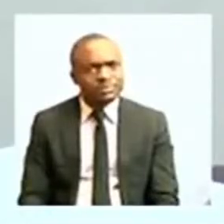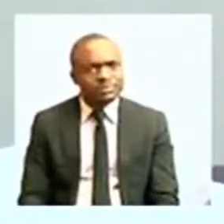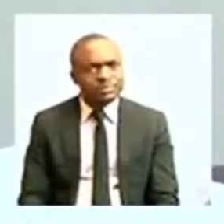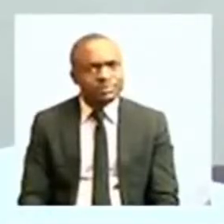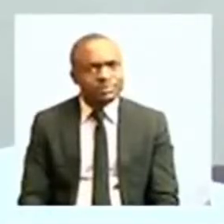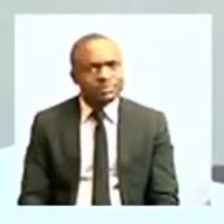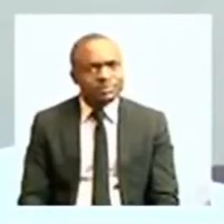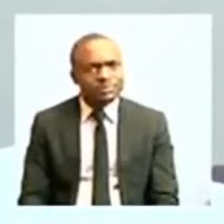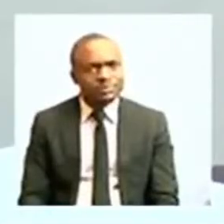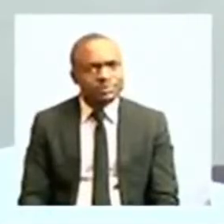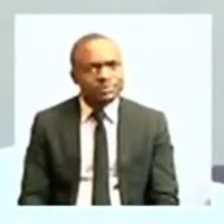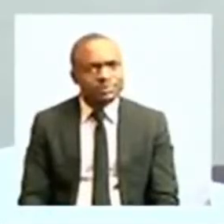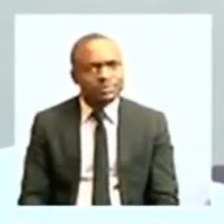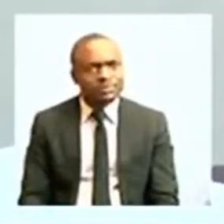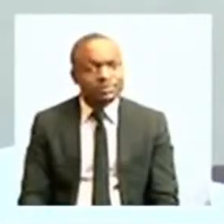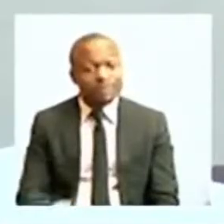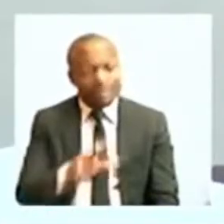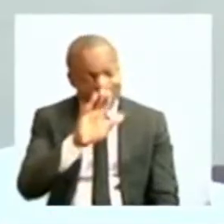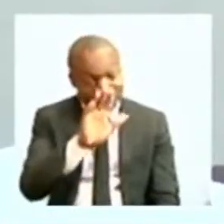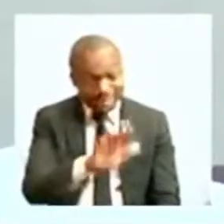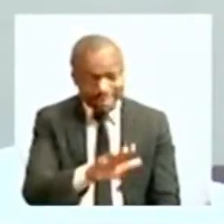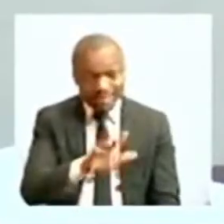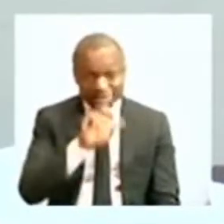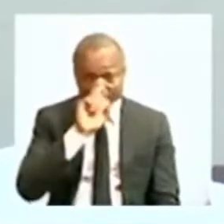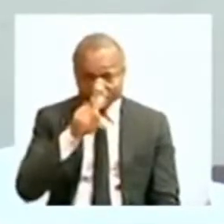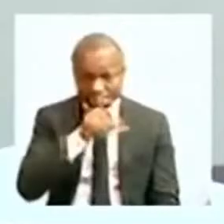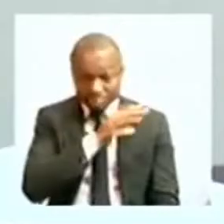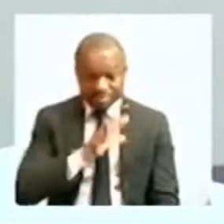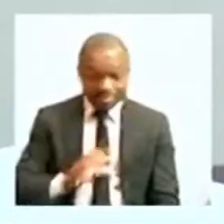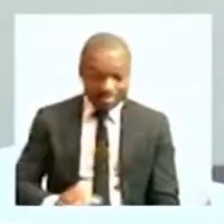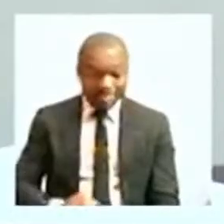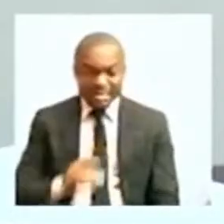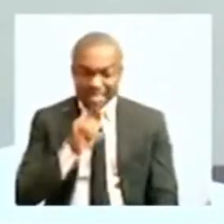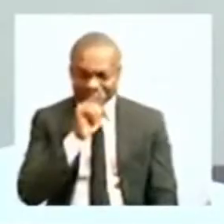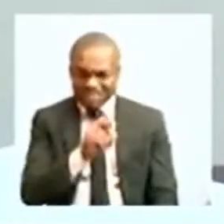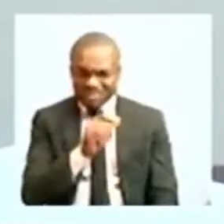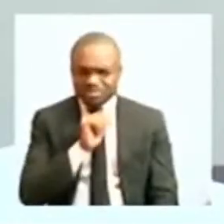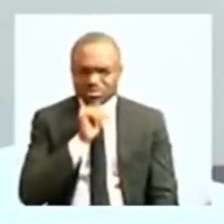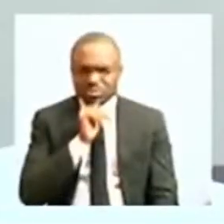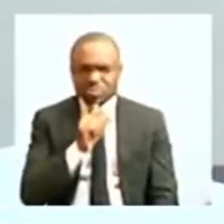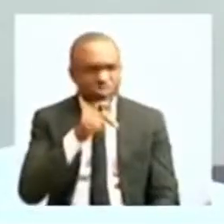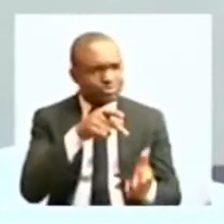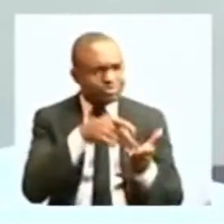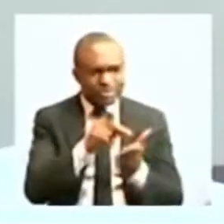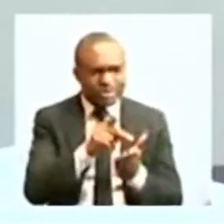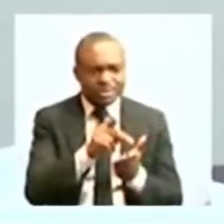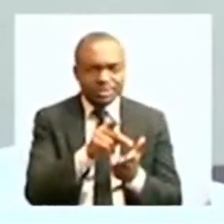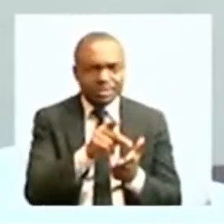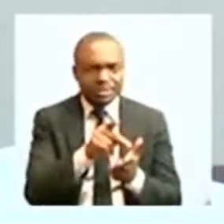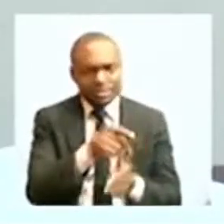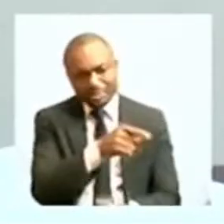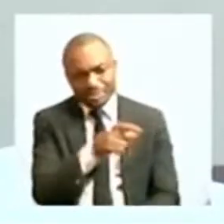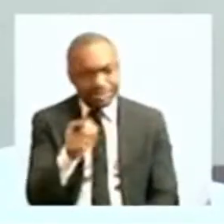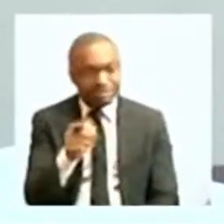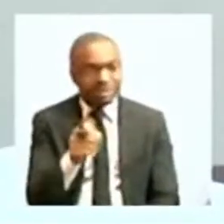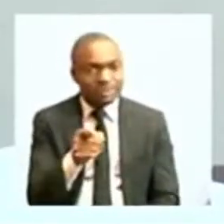Advance insurance. There is an insurance company, take interest, that does not pay these